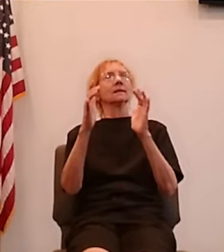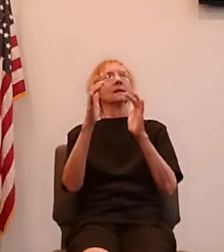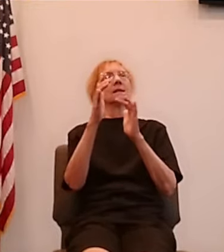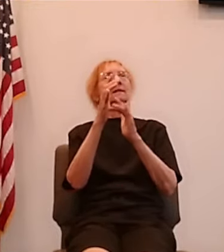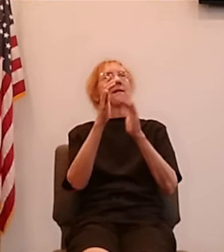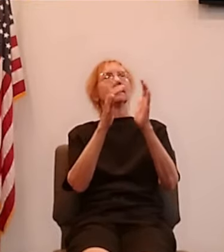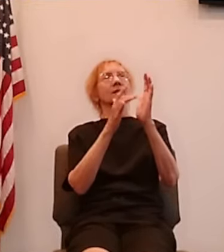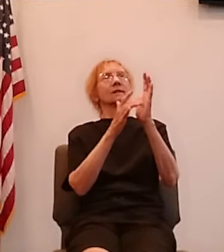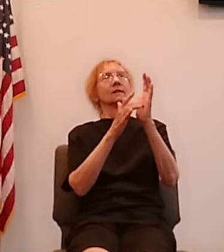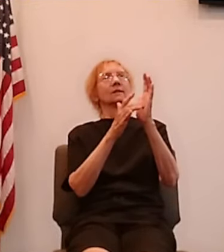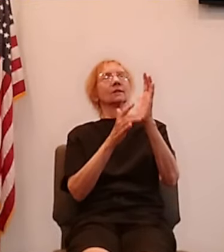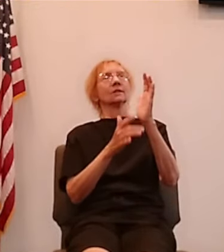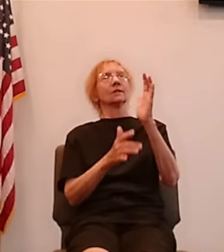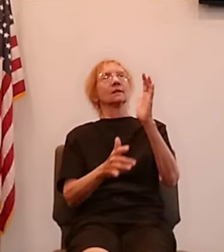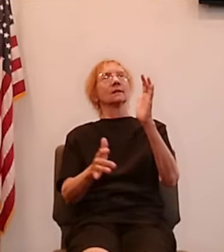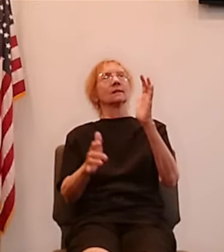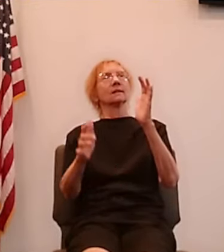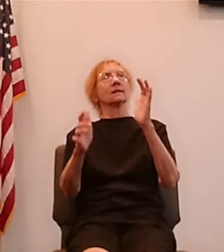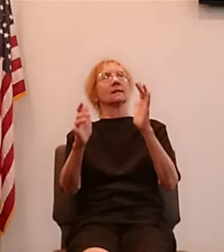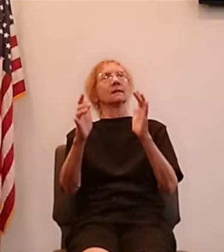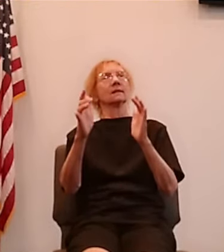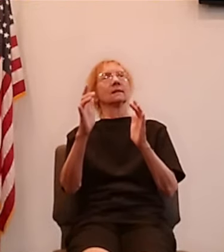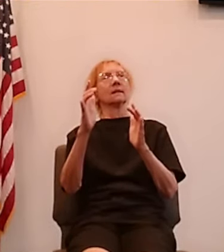Jesus, Jesus,